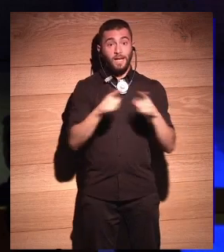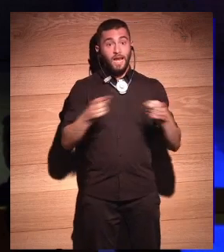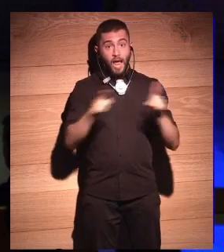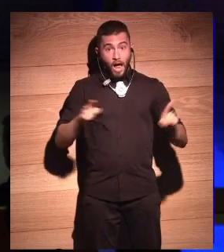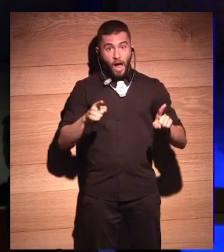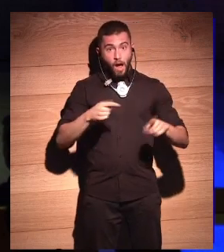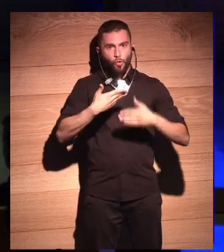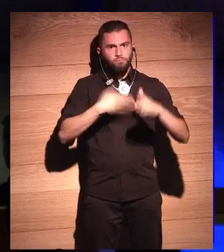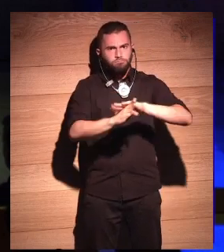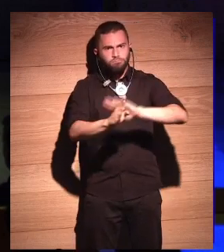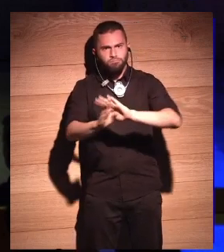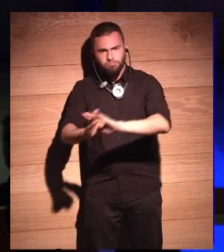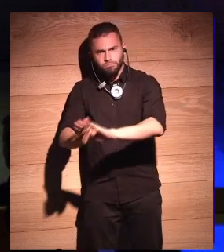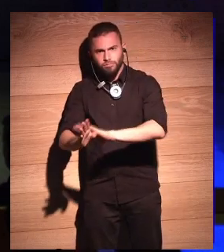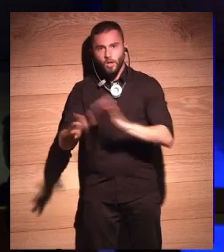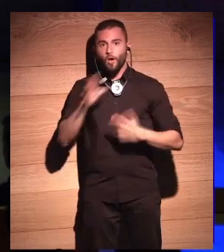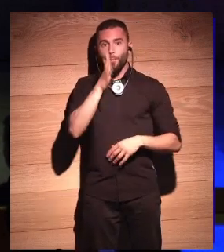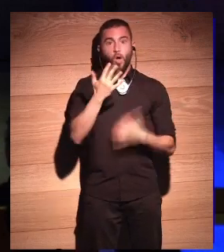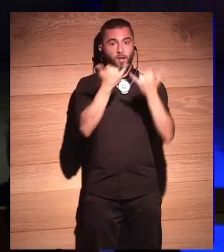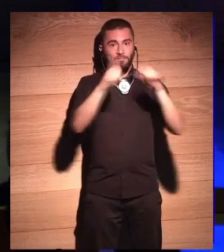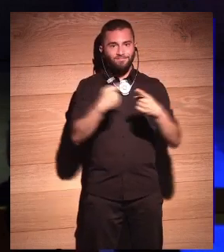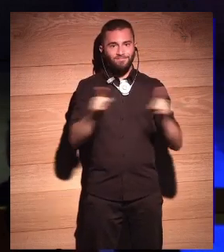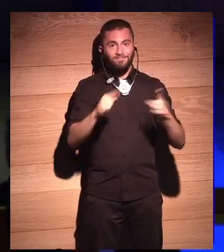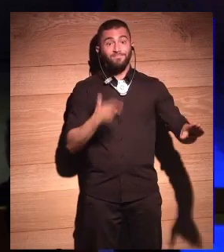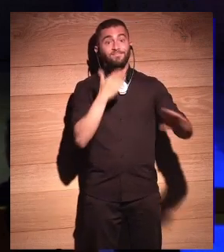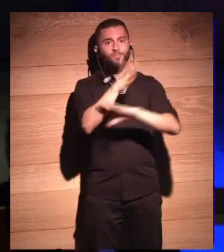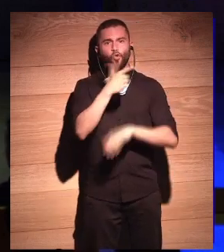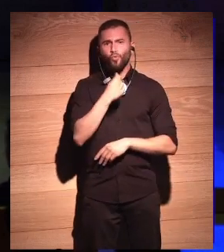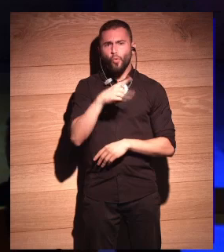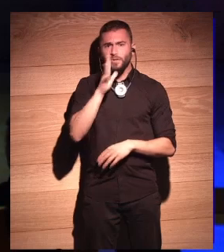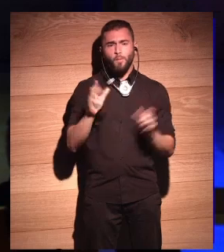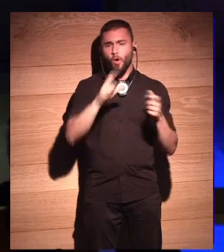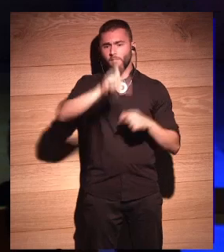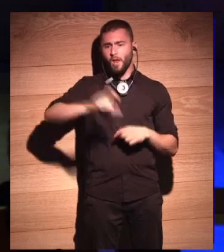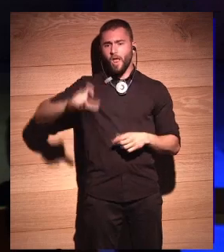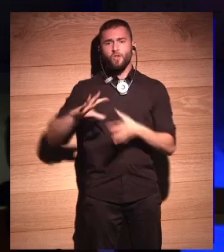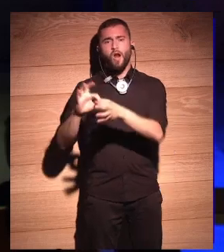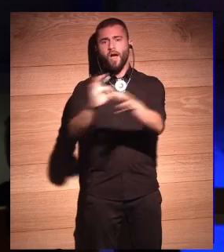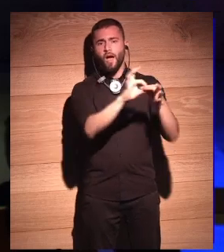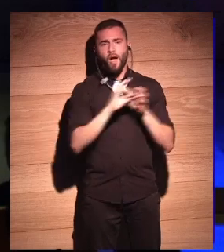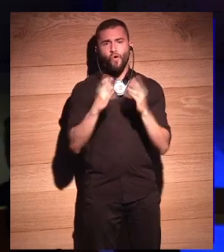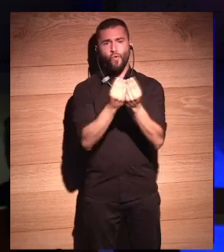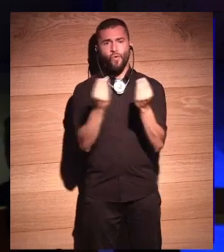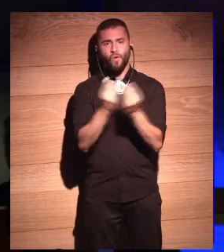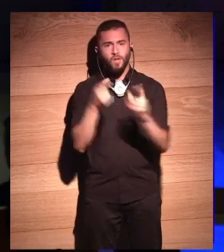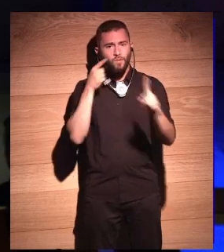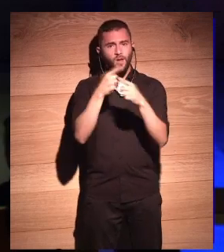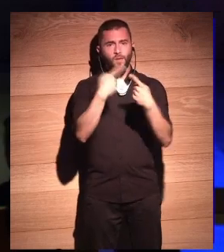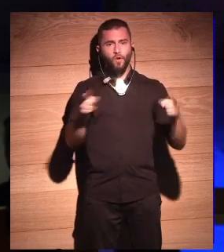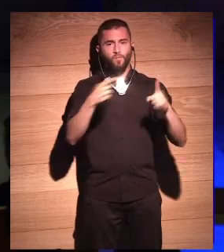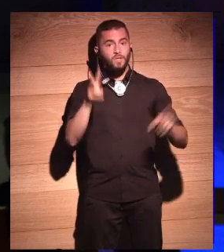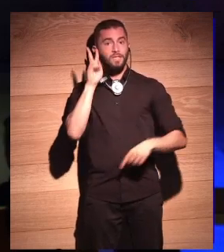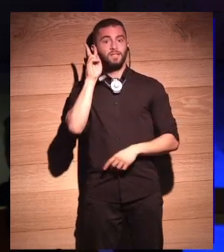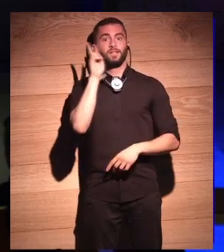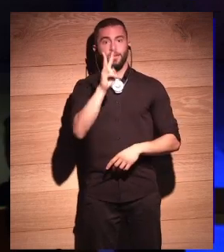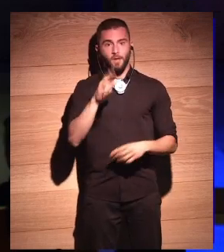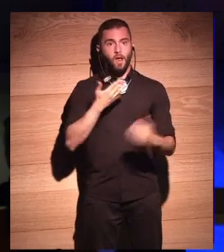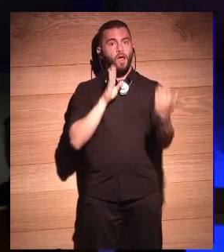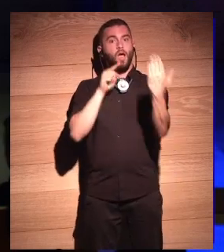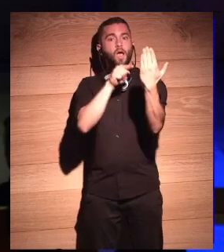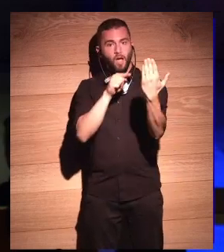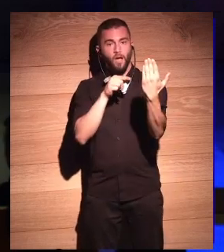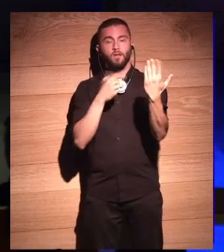to concerts, because we come together, we're there, present for the creation of music that we love. And this is something that